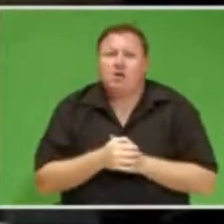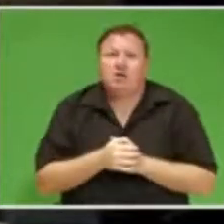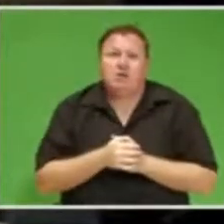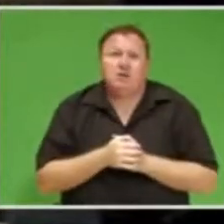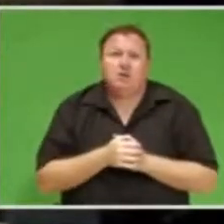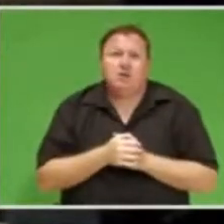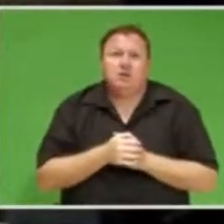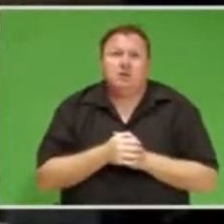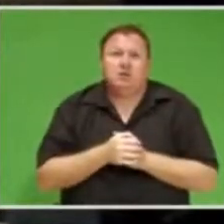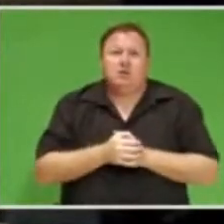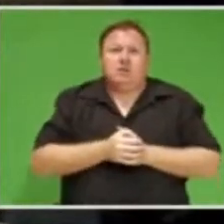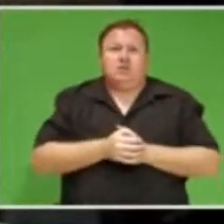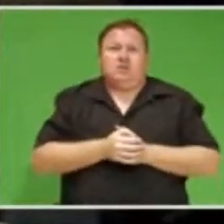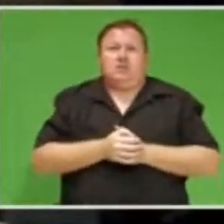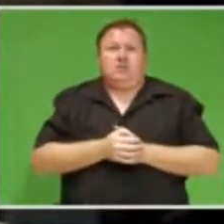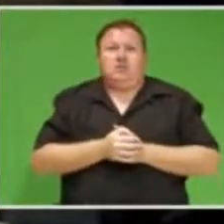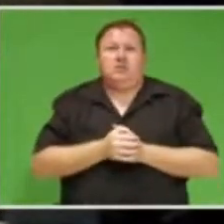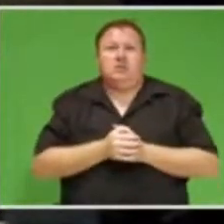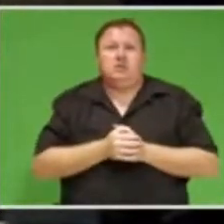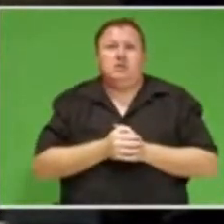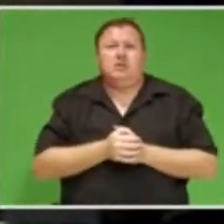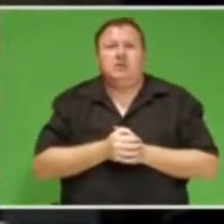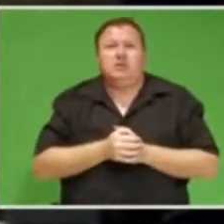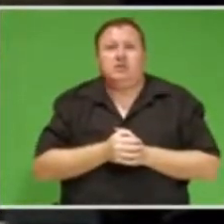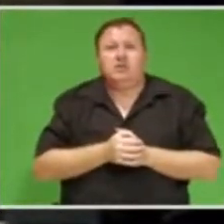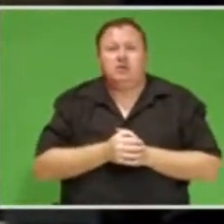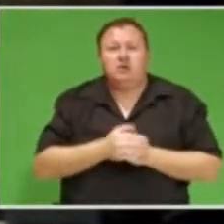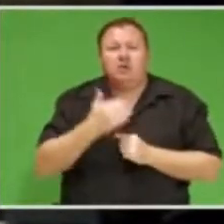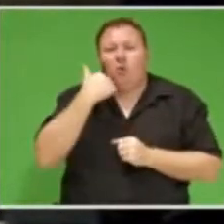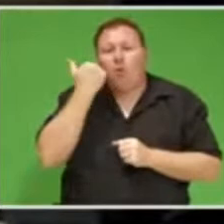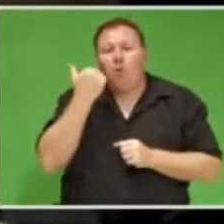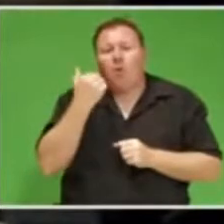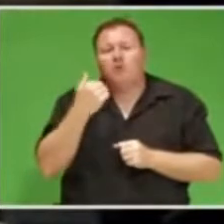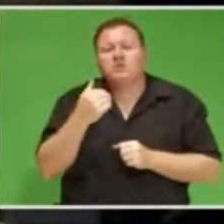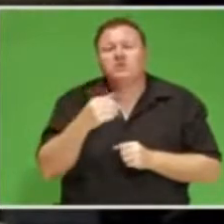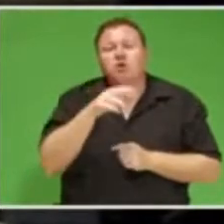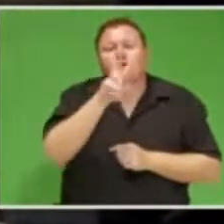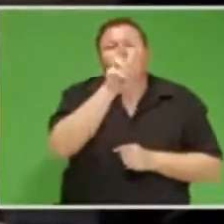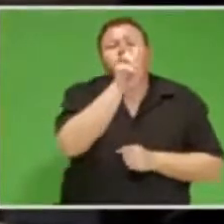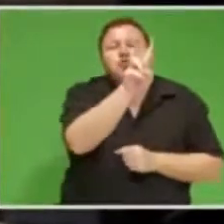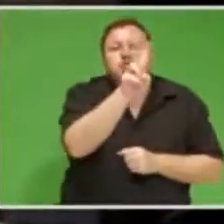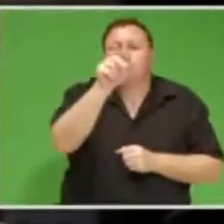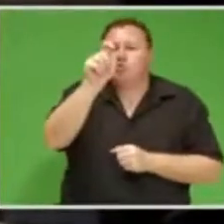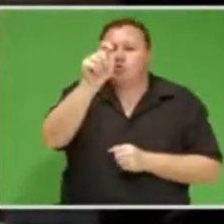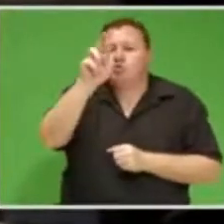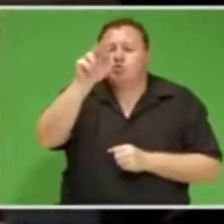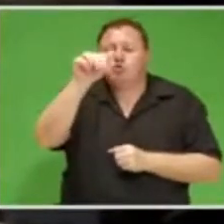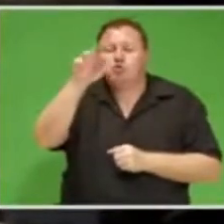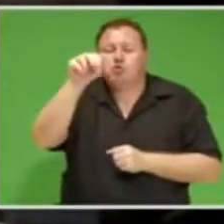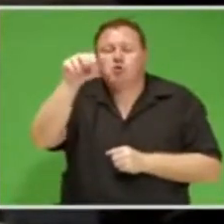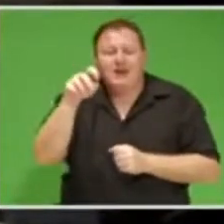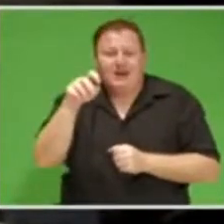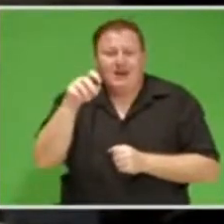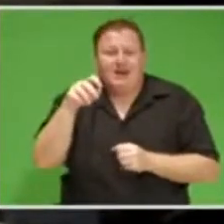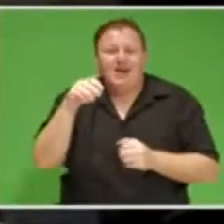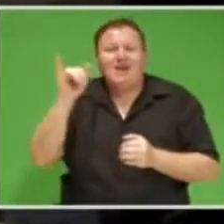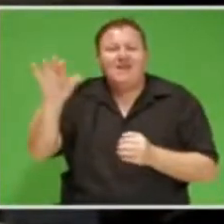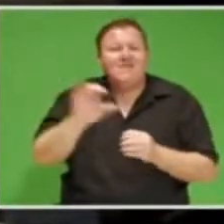have, to mobilize more than 2 trillion in new investment by 2028.